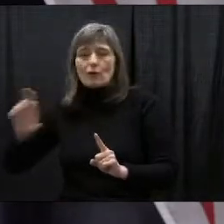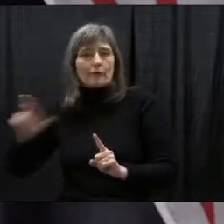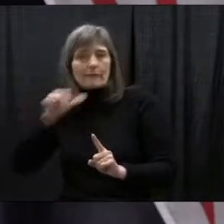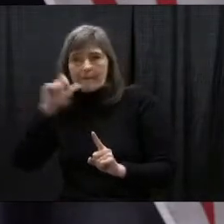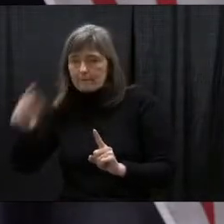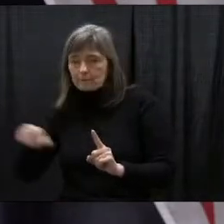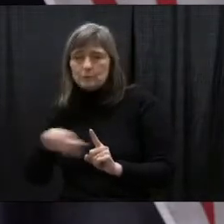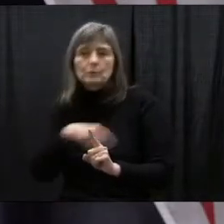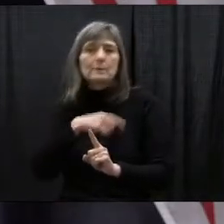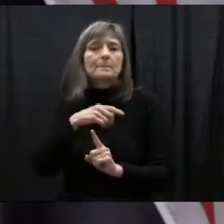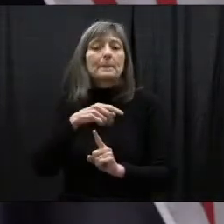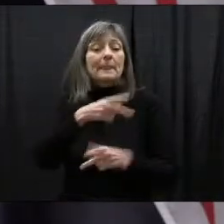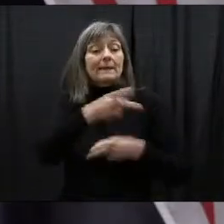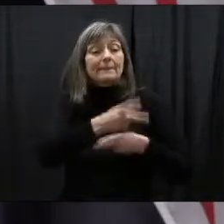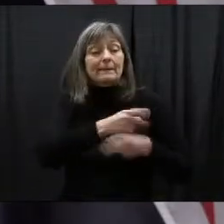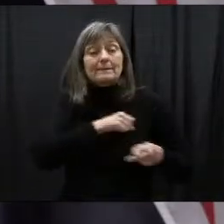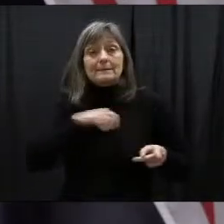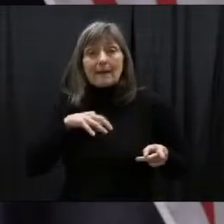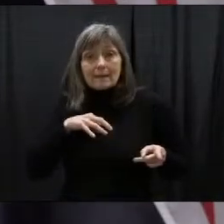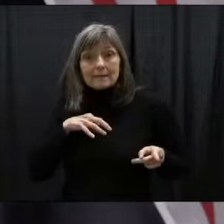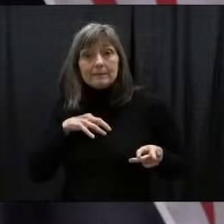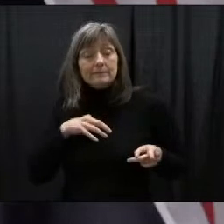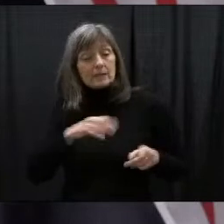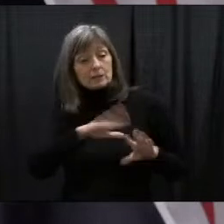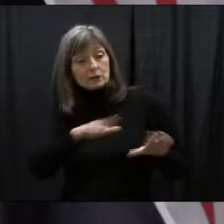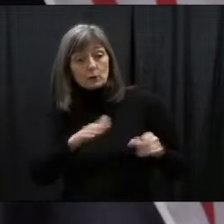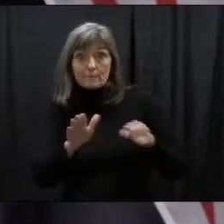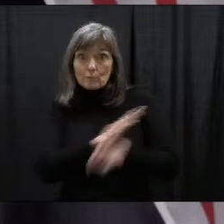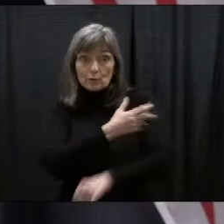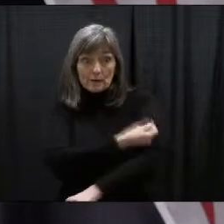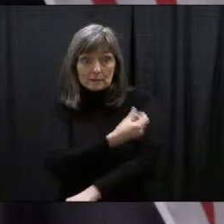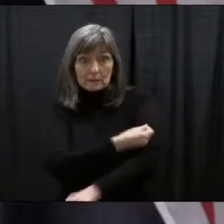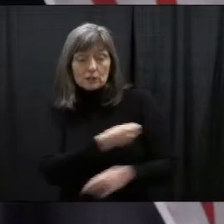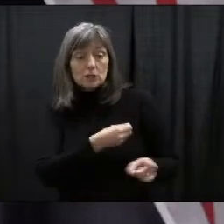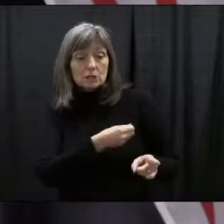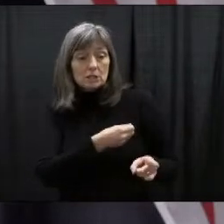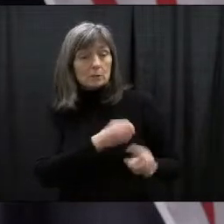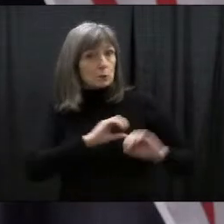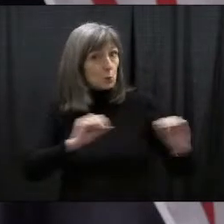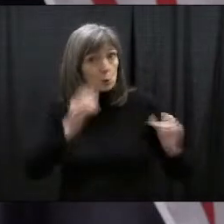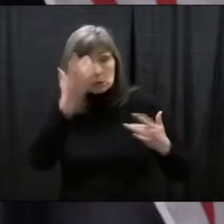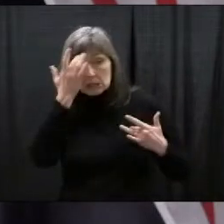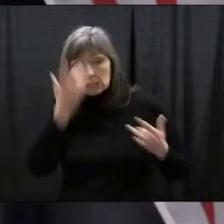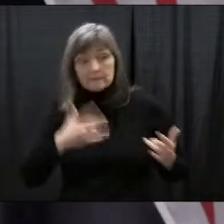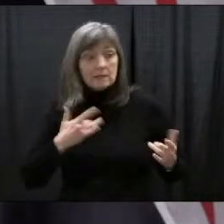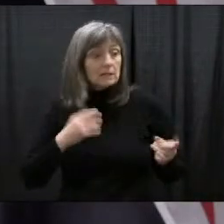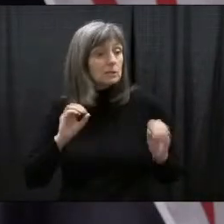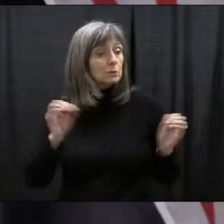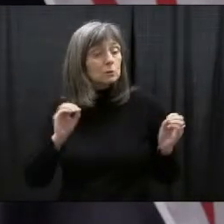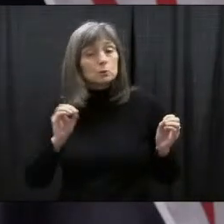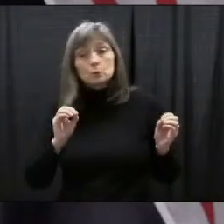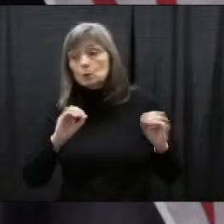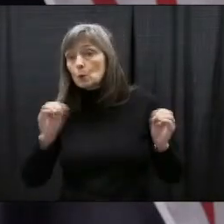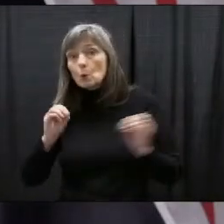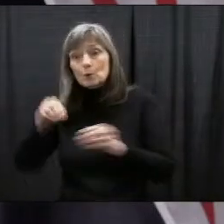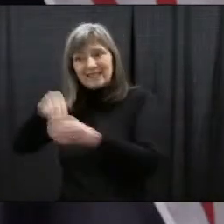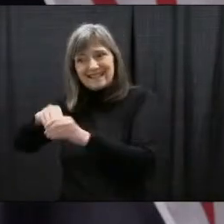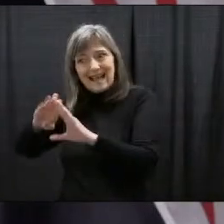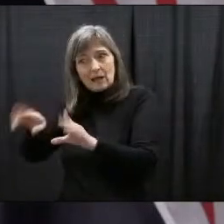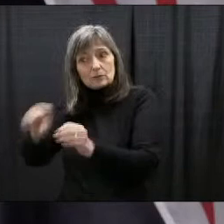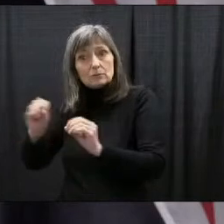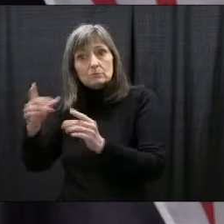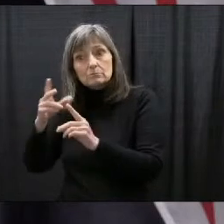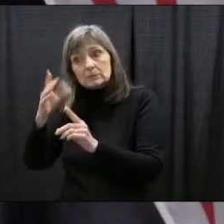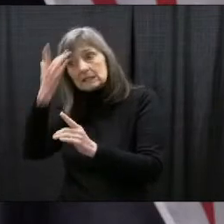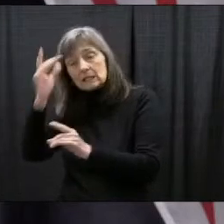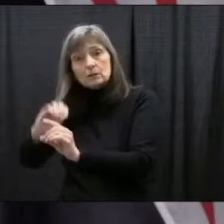test. Daycare staff and children who are fully vaccinated, asymptomatic, non-household contacts